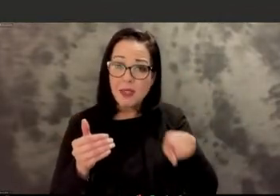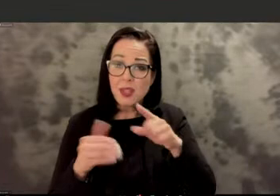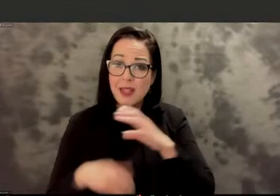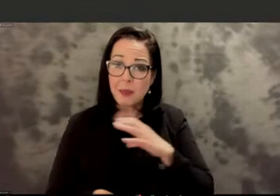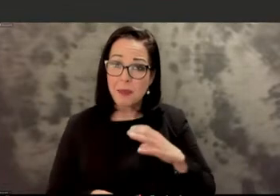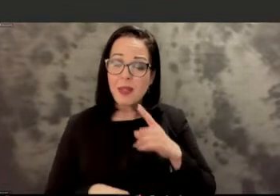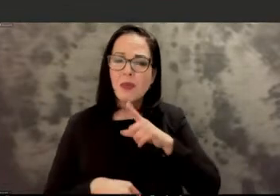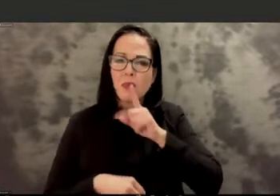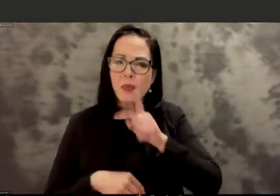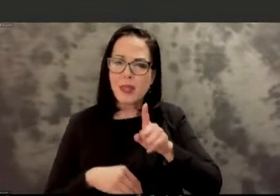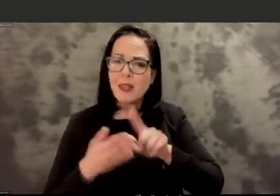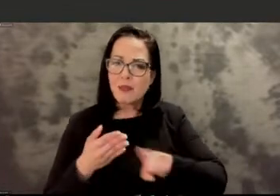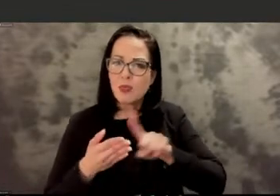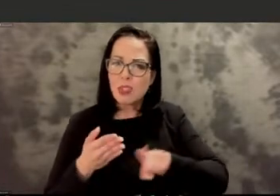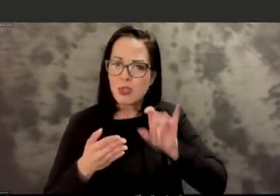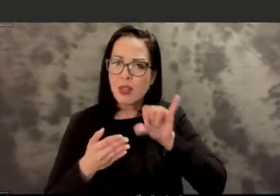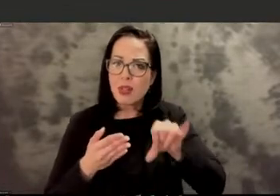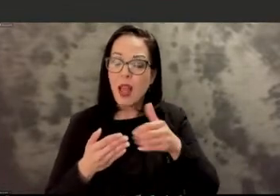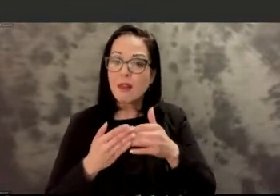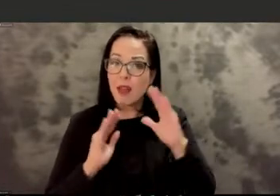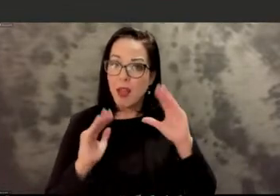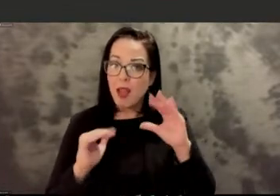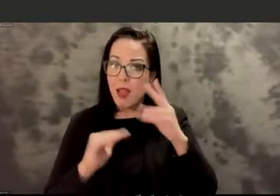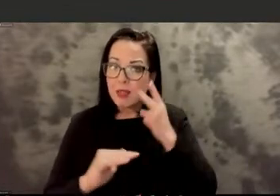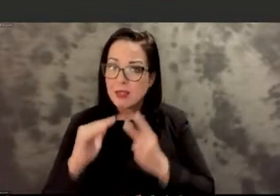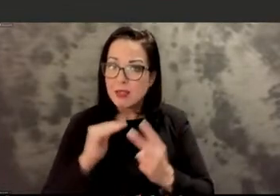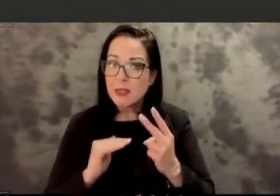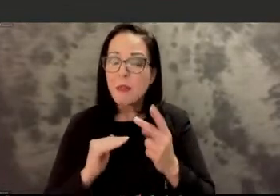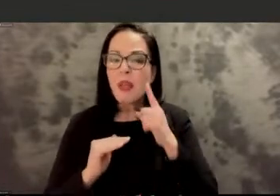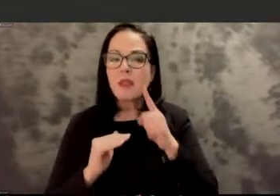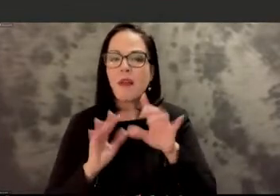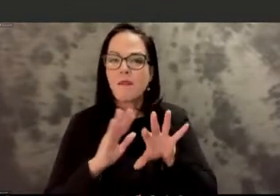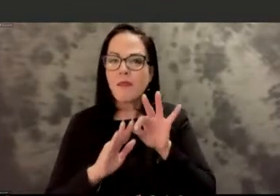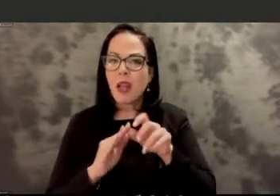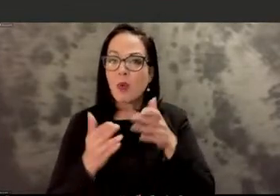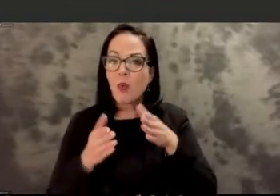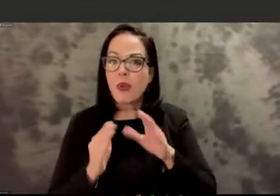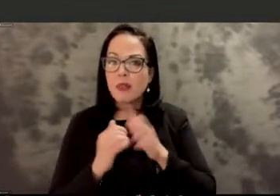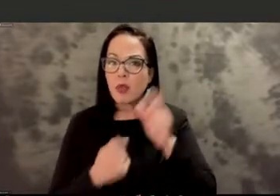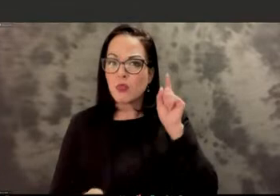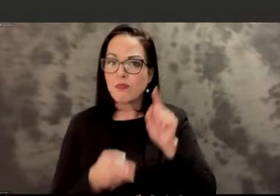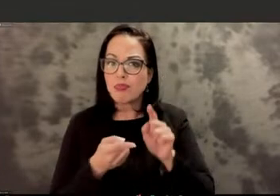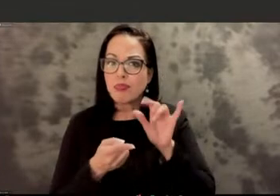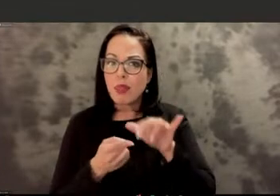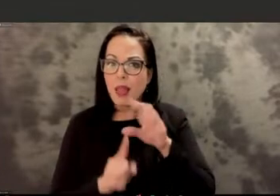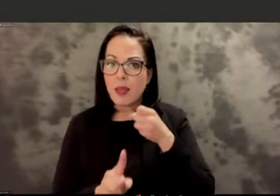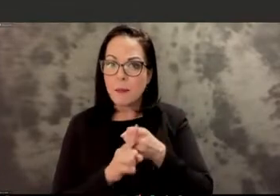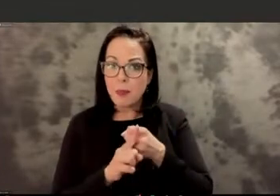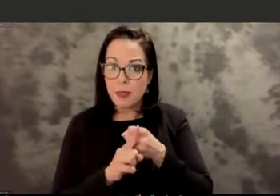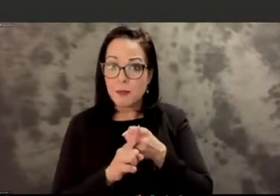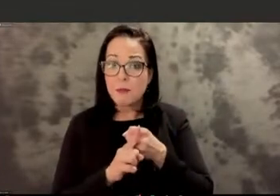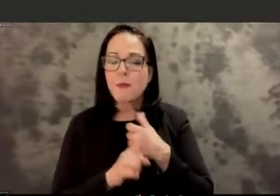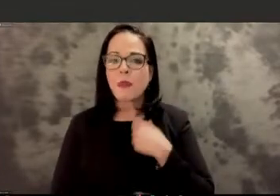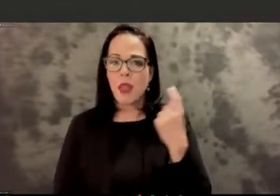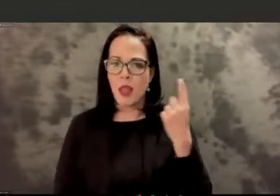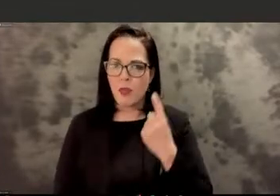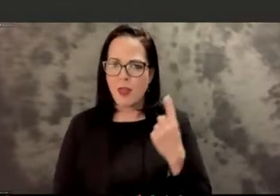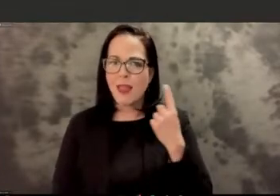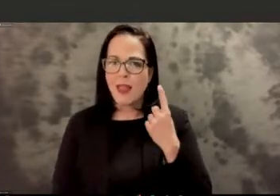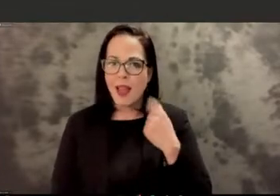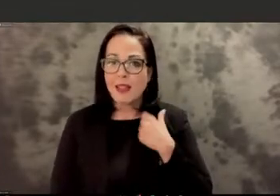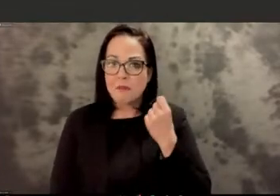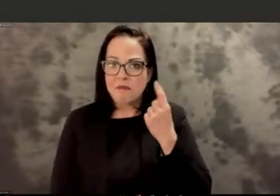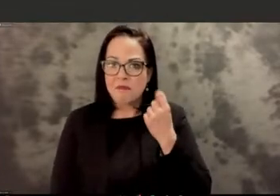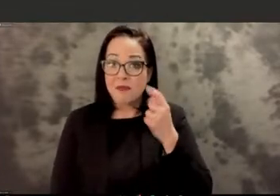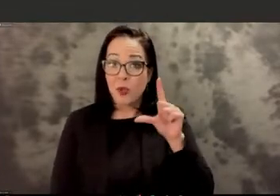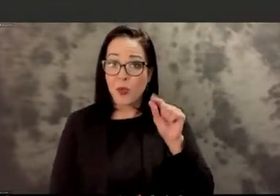and anticipate and find ways to mitigate its impact. I realize I'm coming up 20 minutes